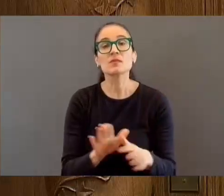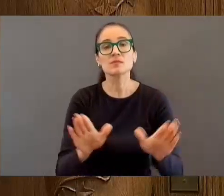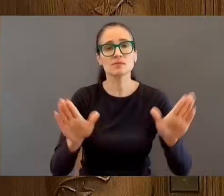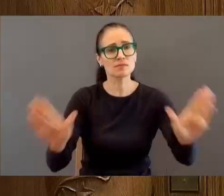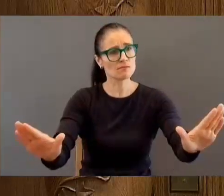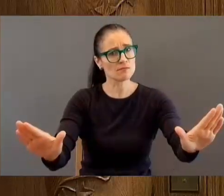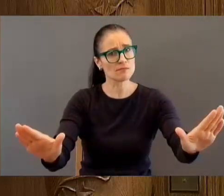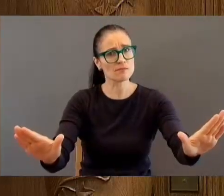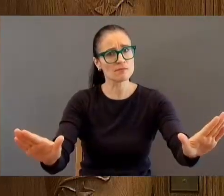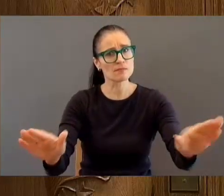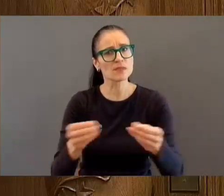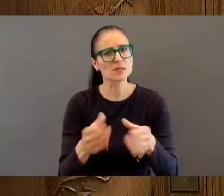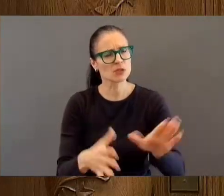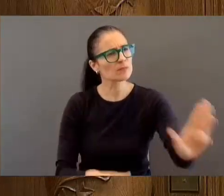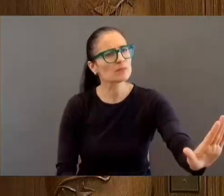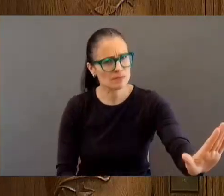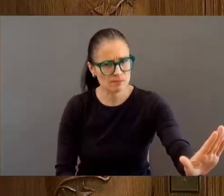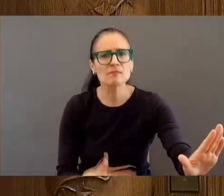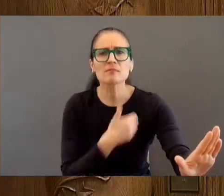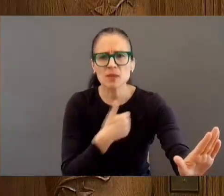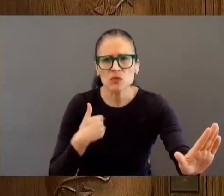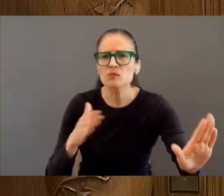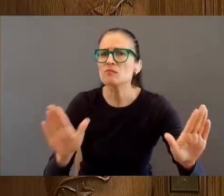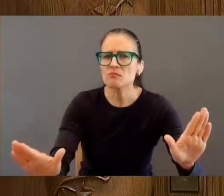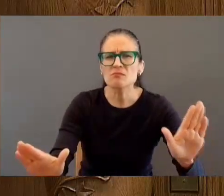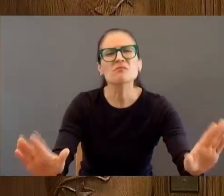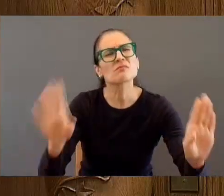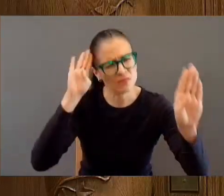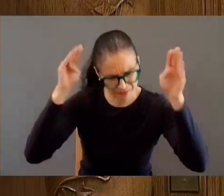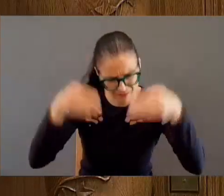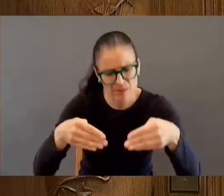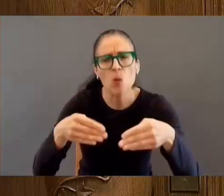Members, let's focus on the question and answer, please.